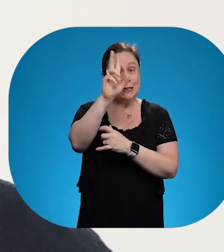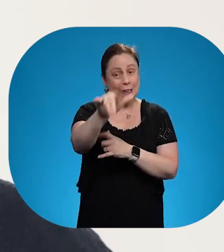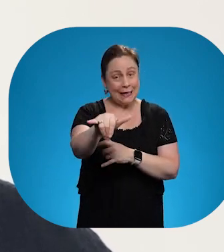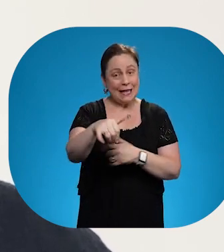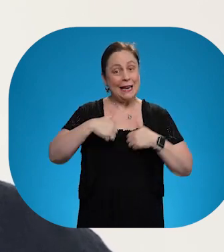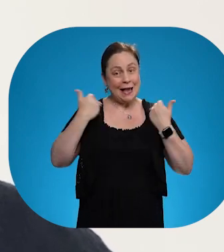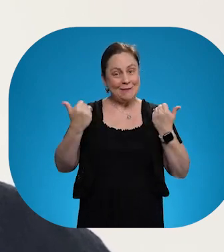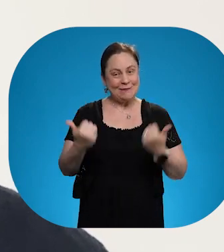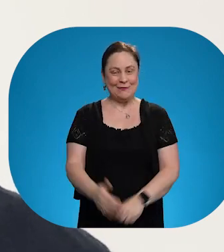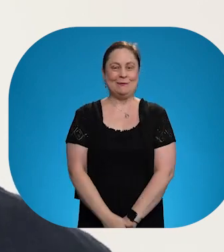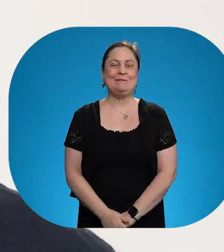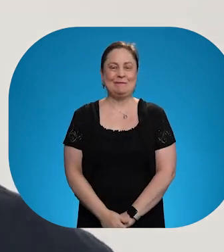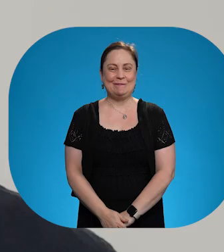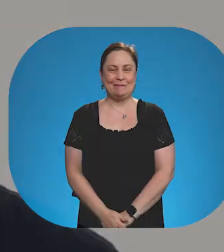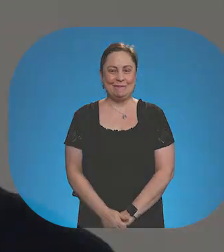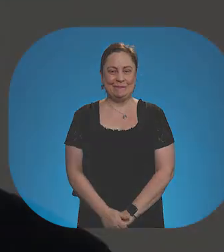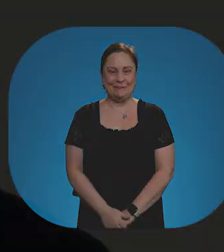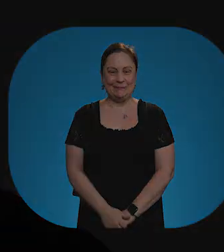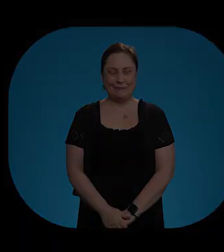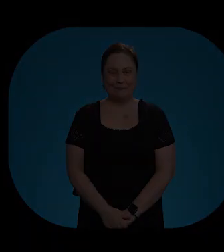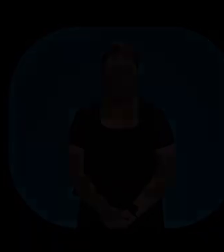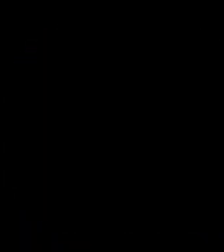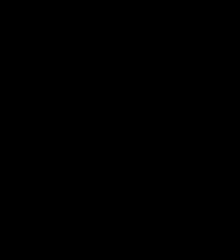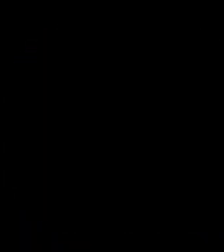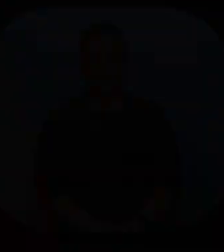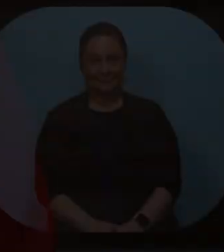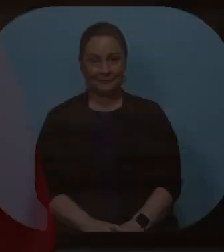and we'll go live now to Kimberly.